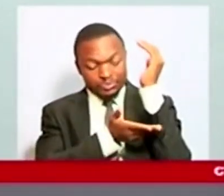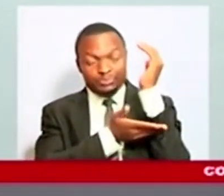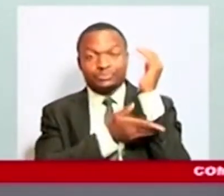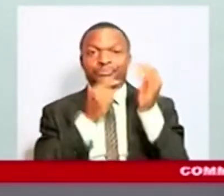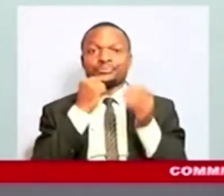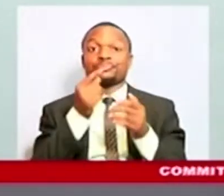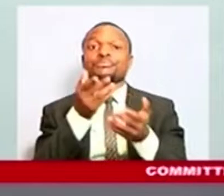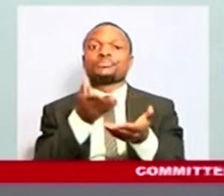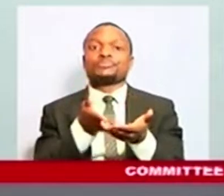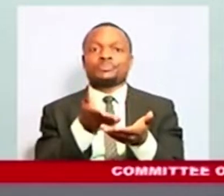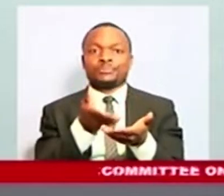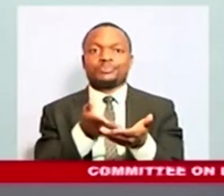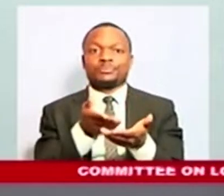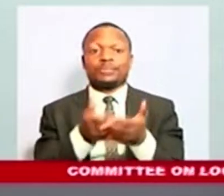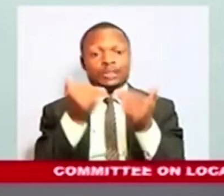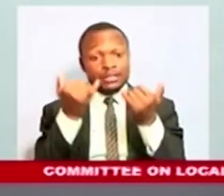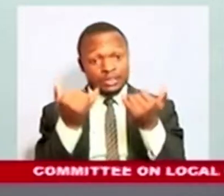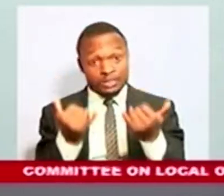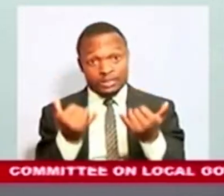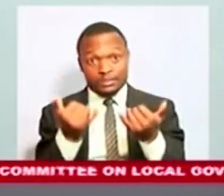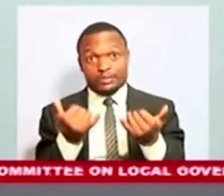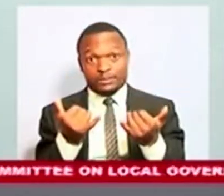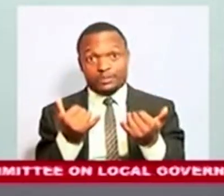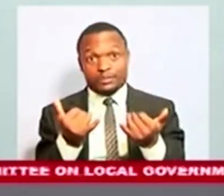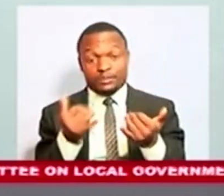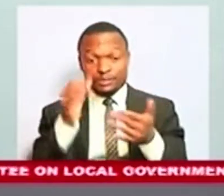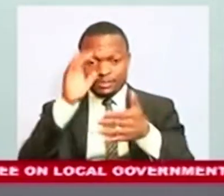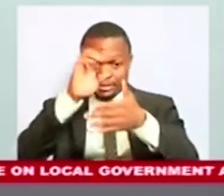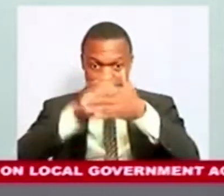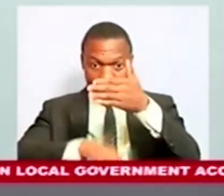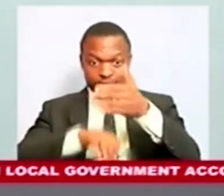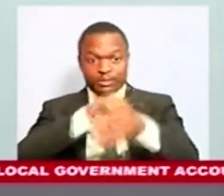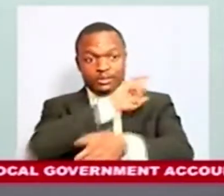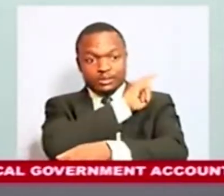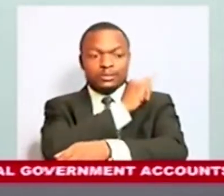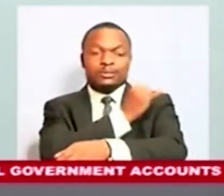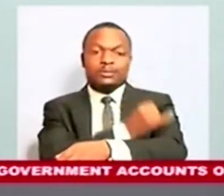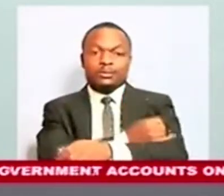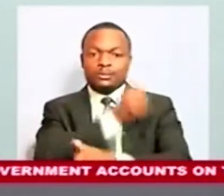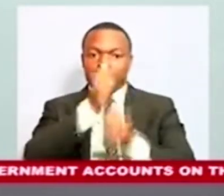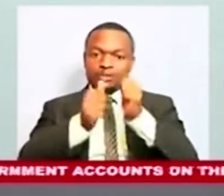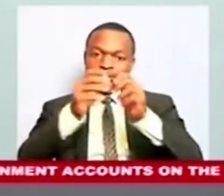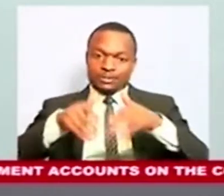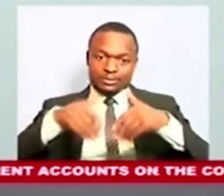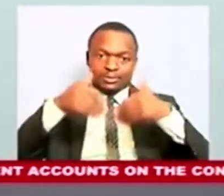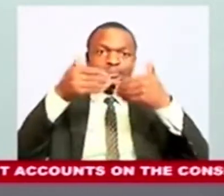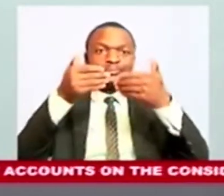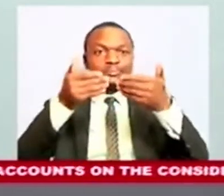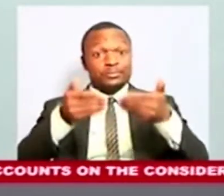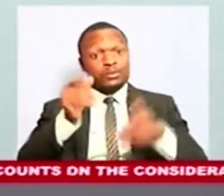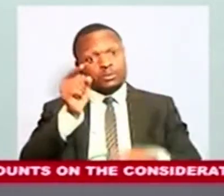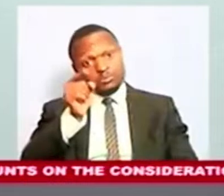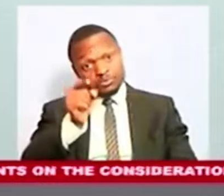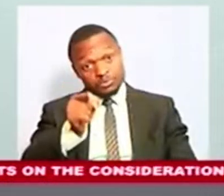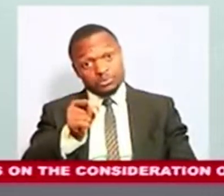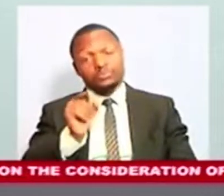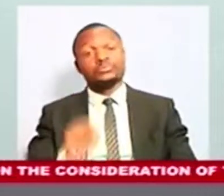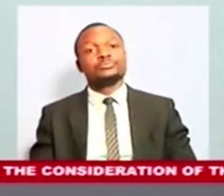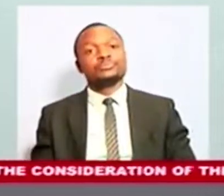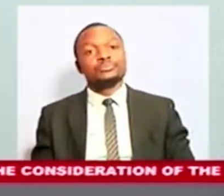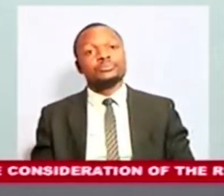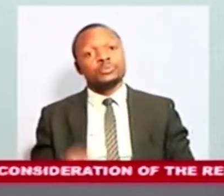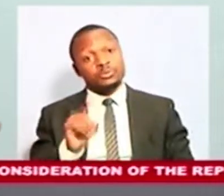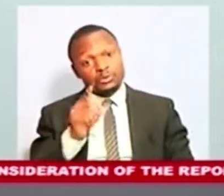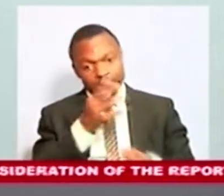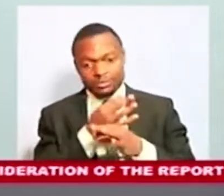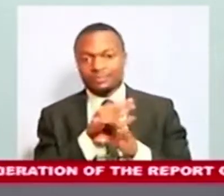Having said that, now I remove the immunity which was bestowed to you, so that you